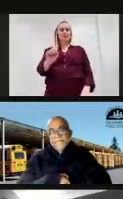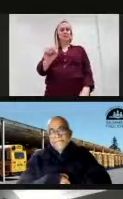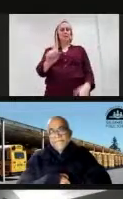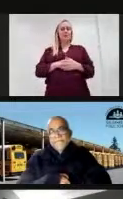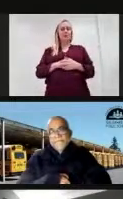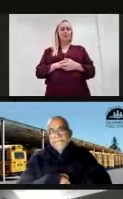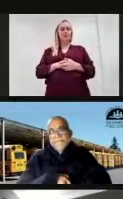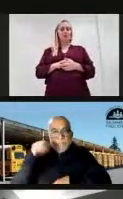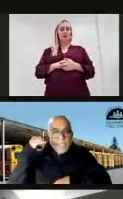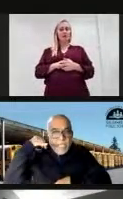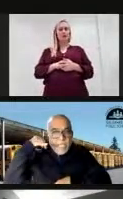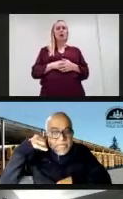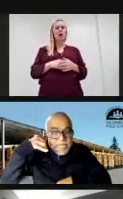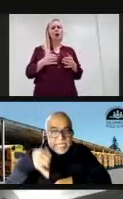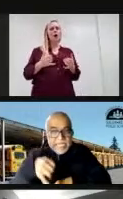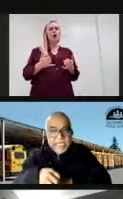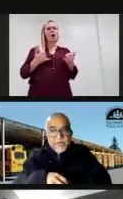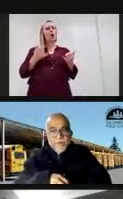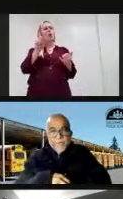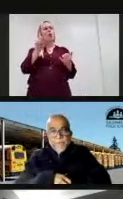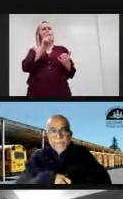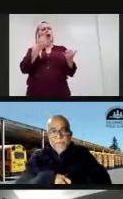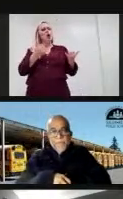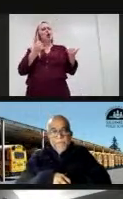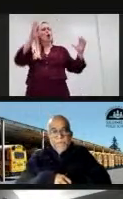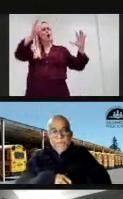Where did our current superintendent come from?